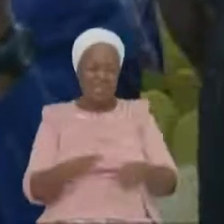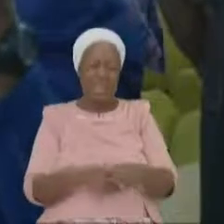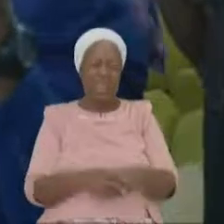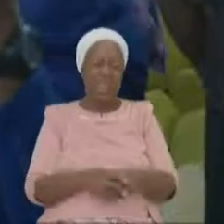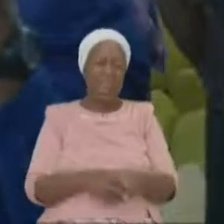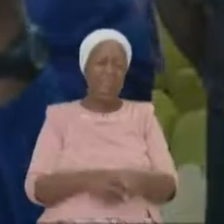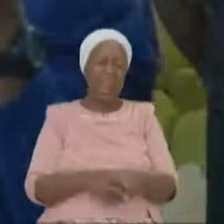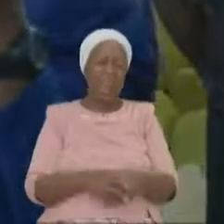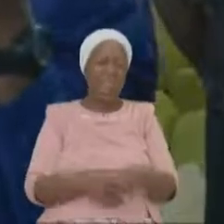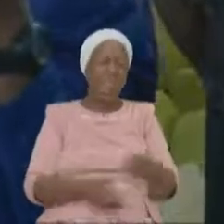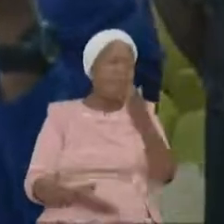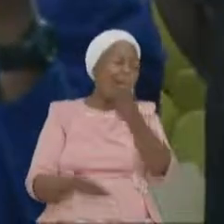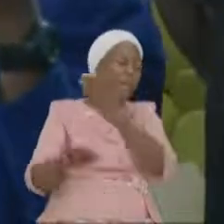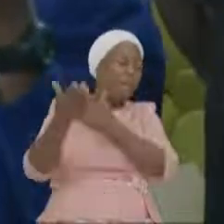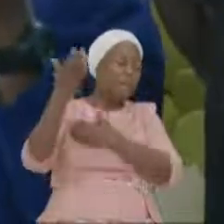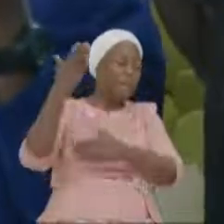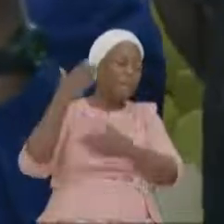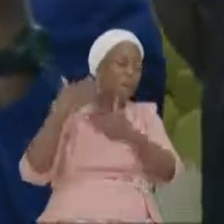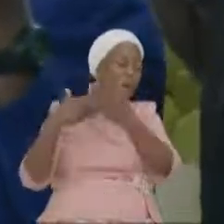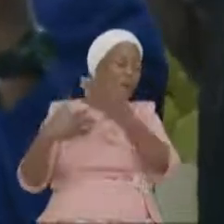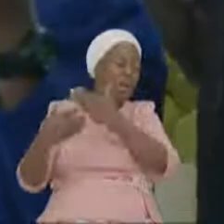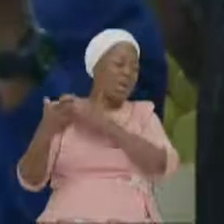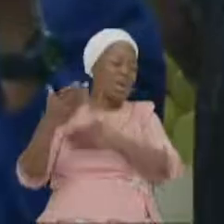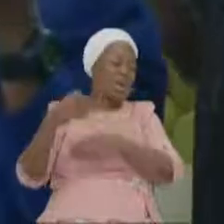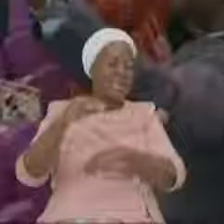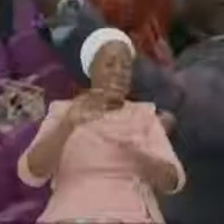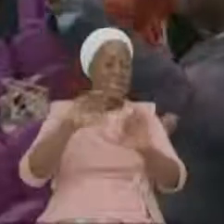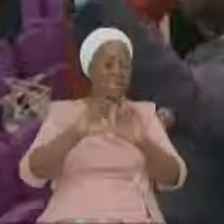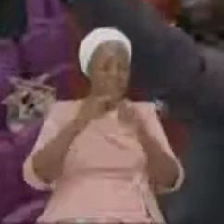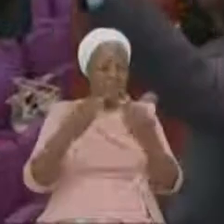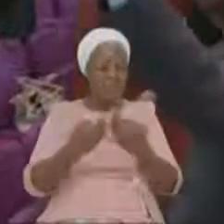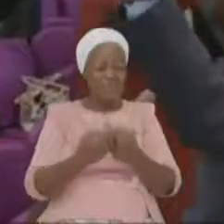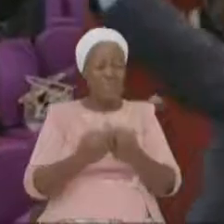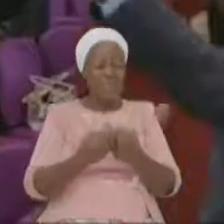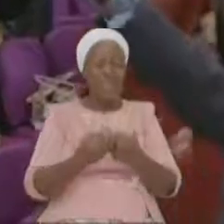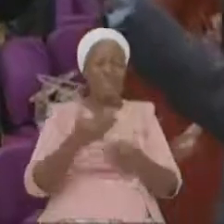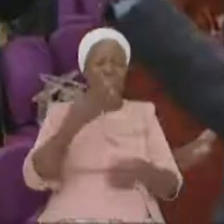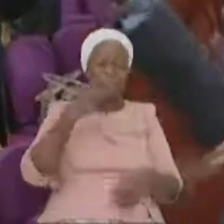Past defiling association dead.